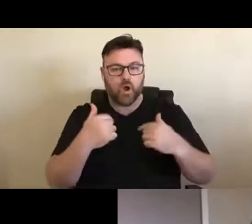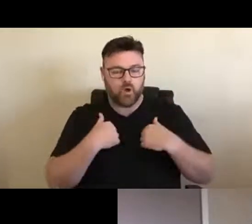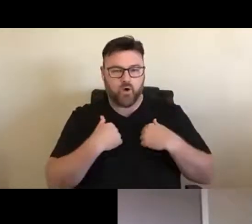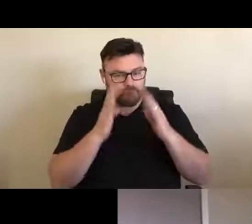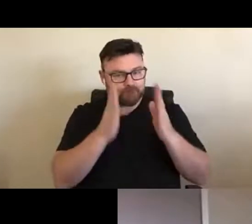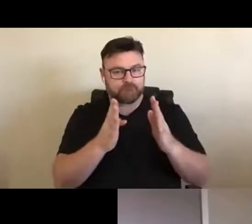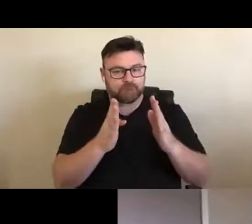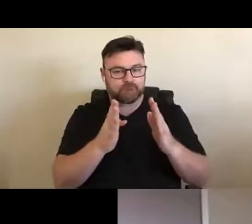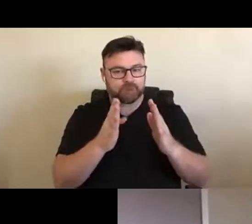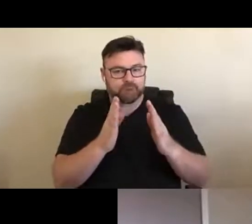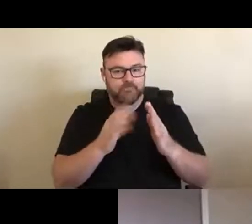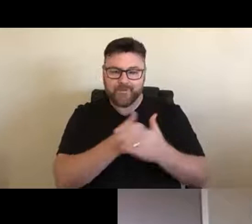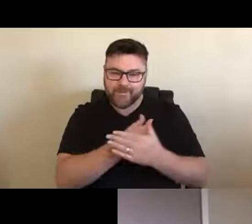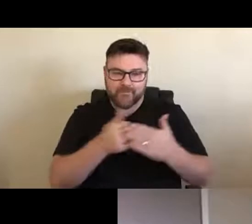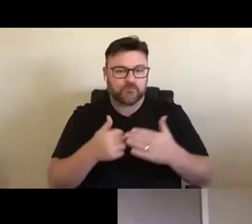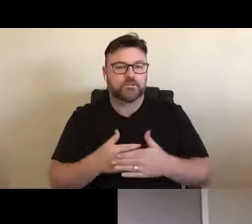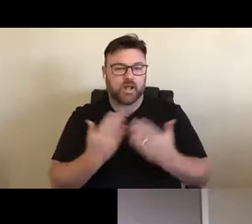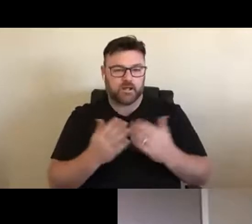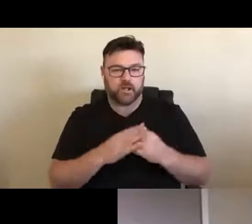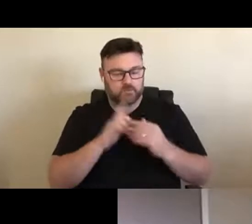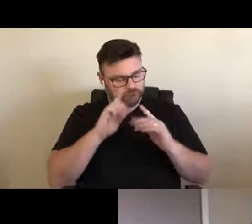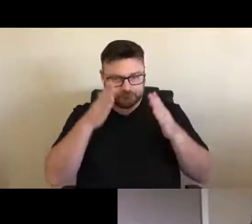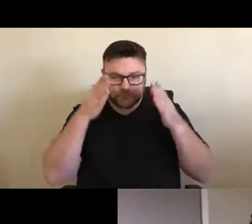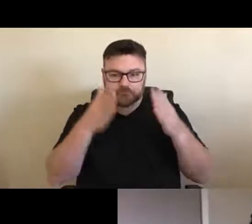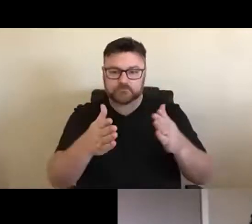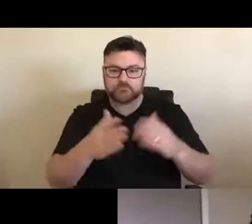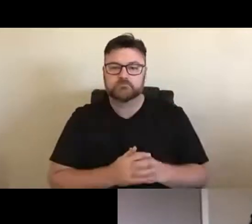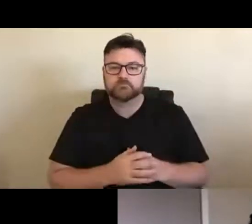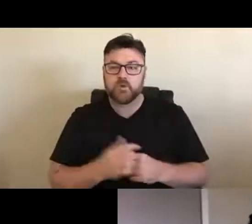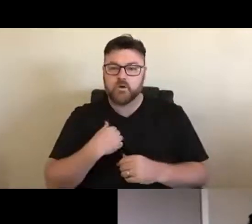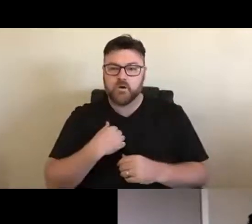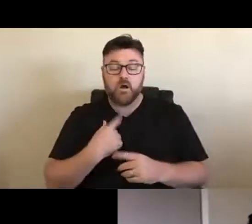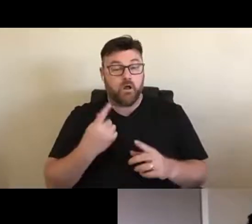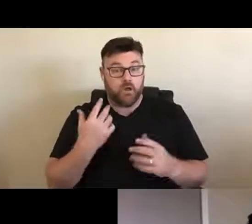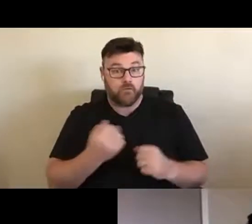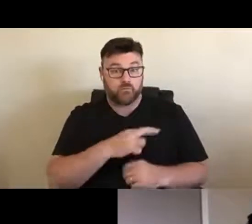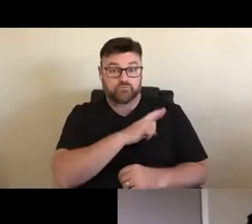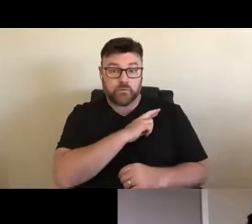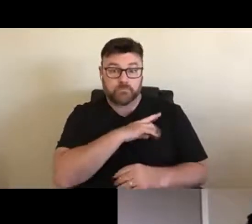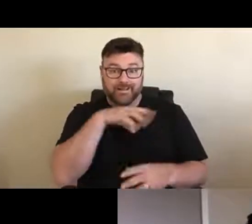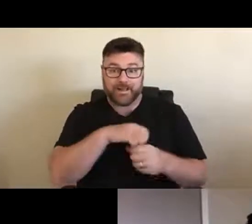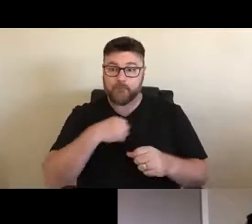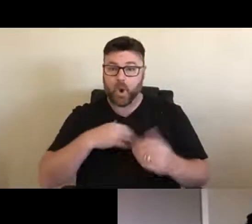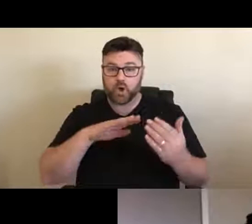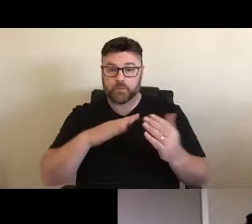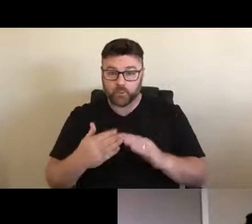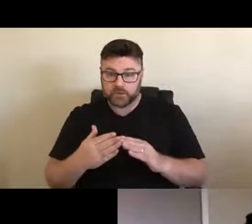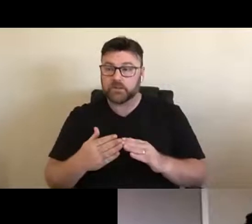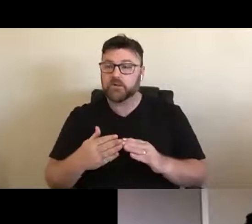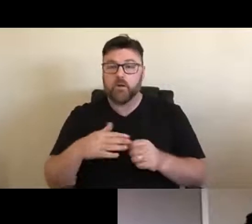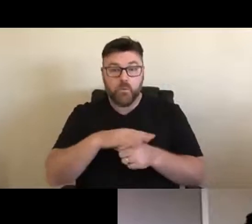on a daily basis. I have so many different responsibilities within my community and nationally,